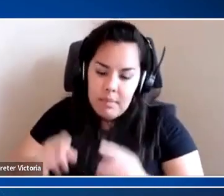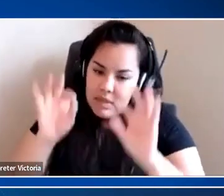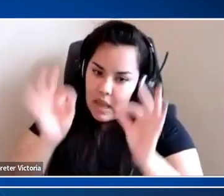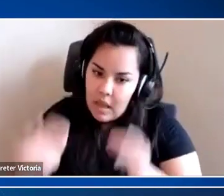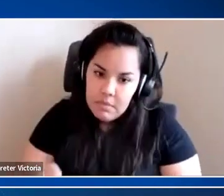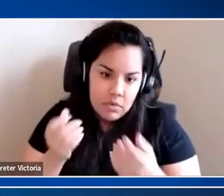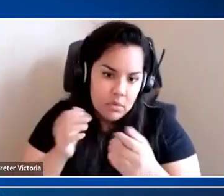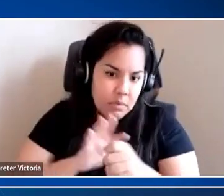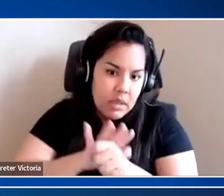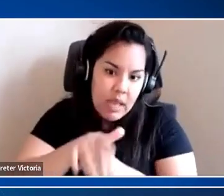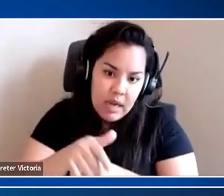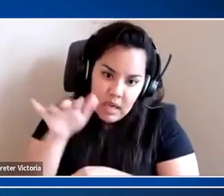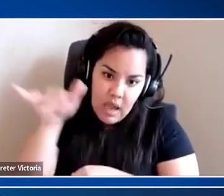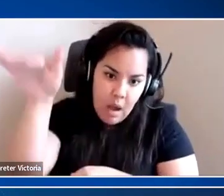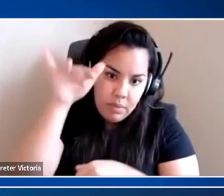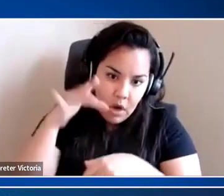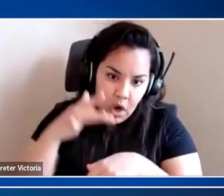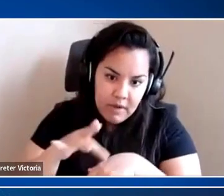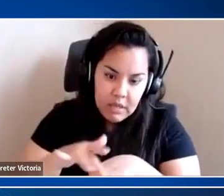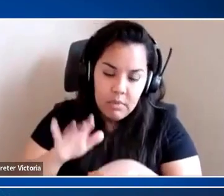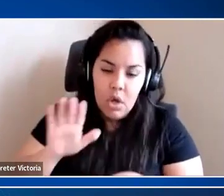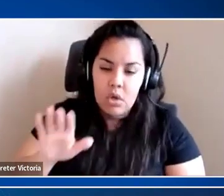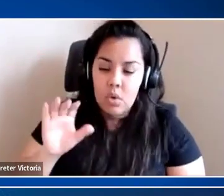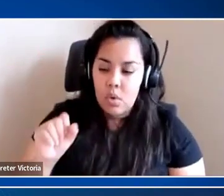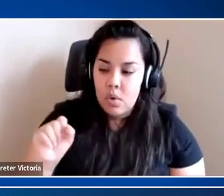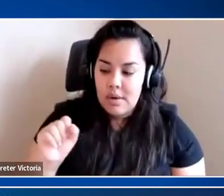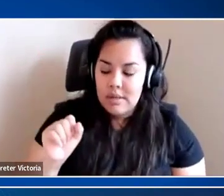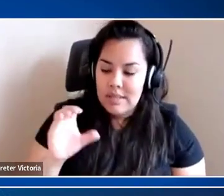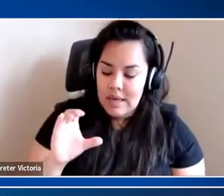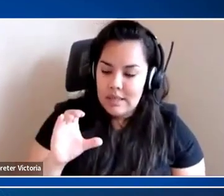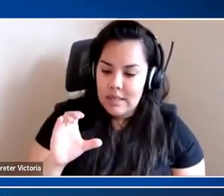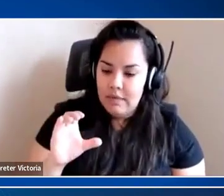your scientific review officer will be providing you the information that you need.